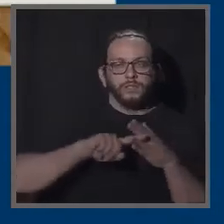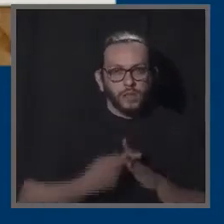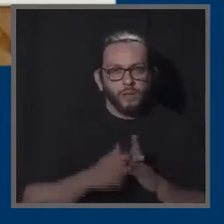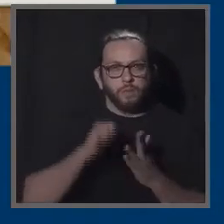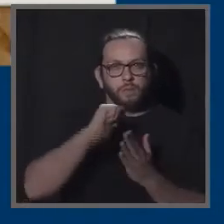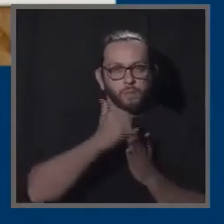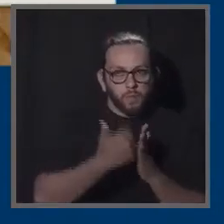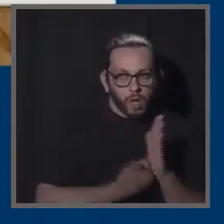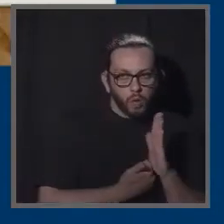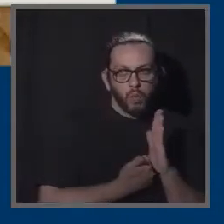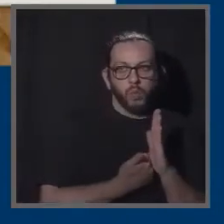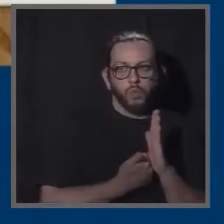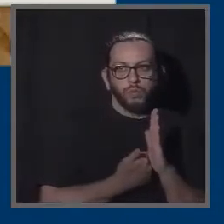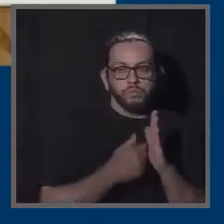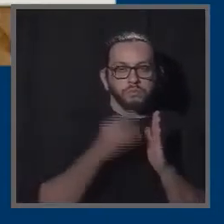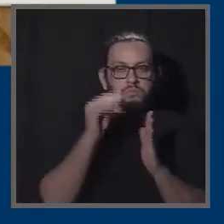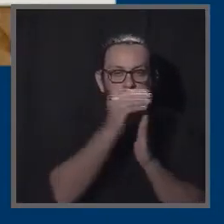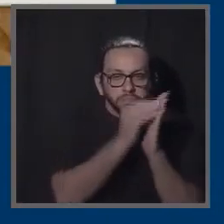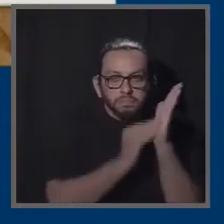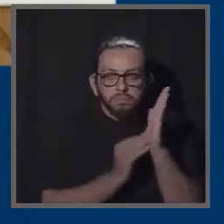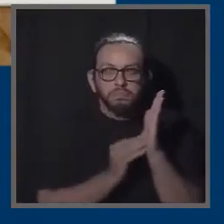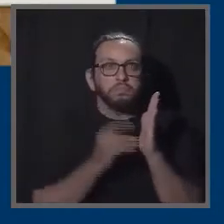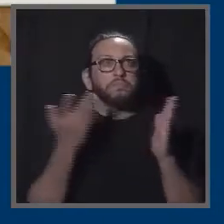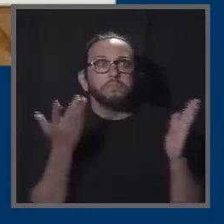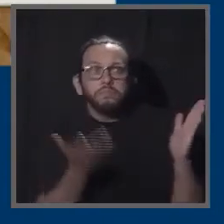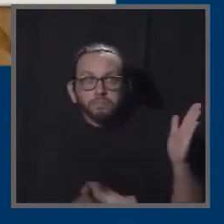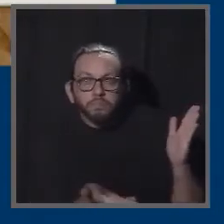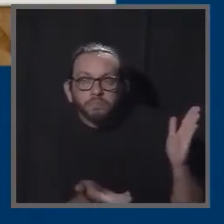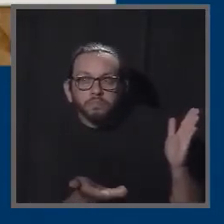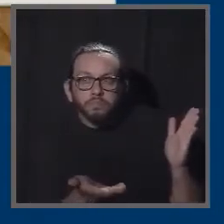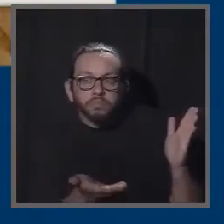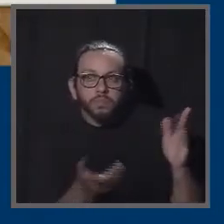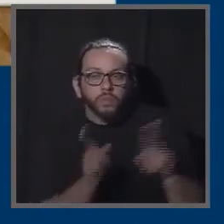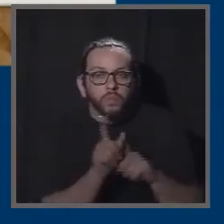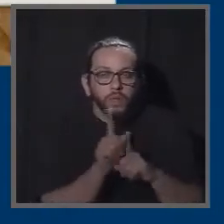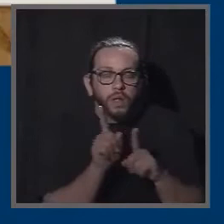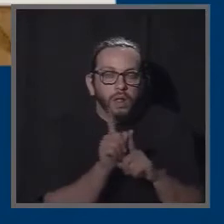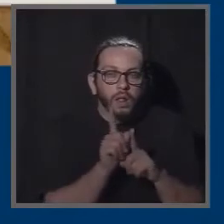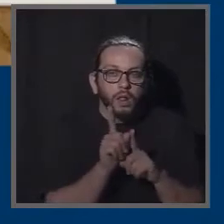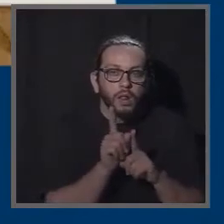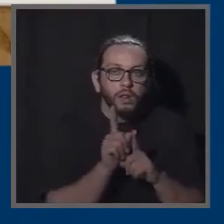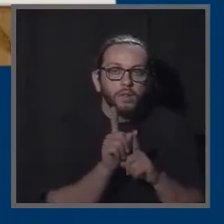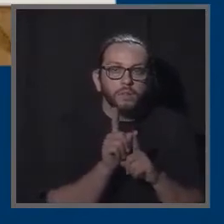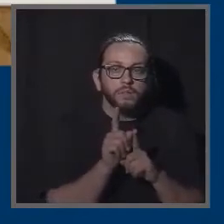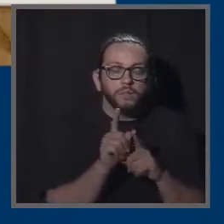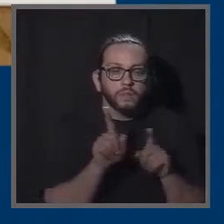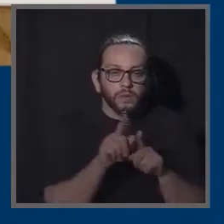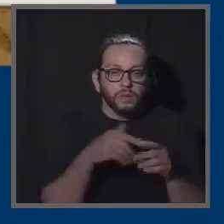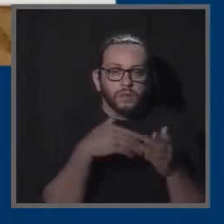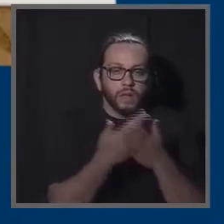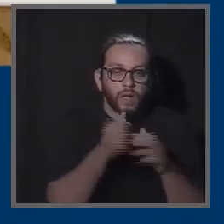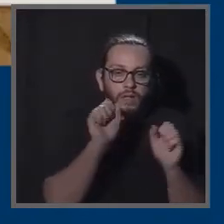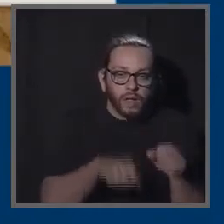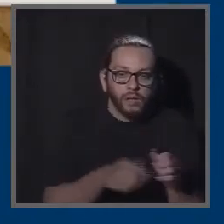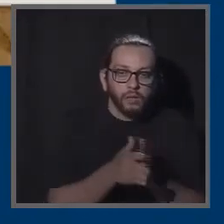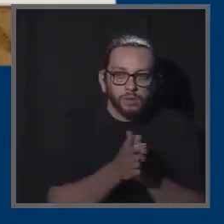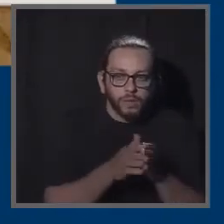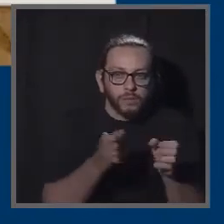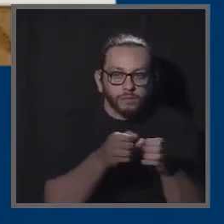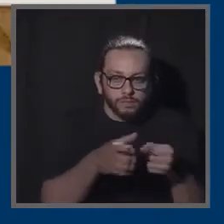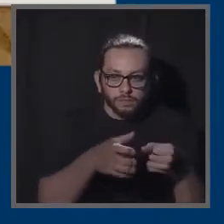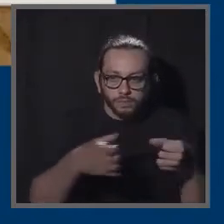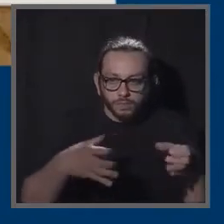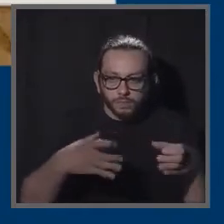so successful that the organization grew, and she started running a series of events to bring people together, to connect